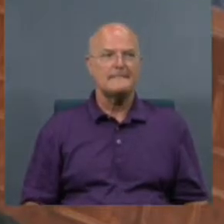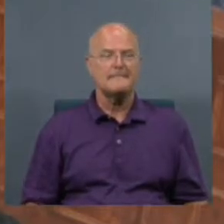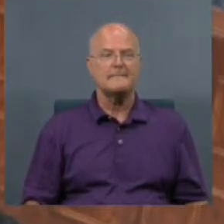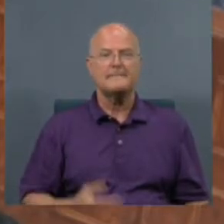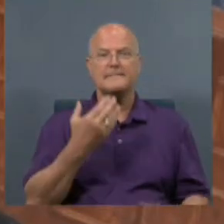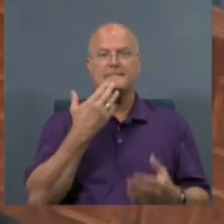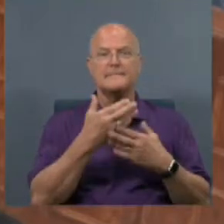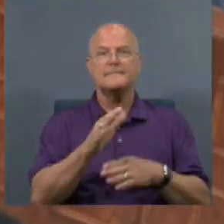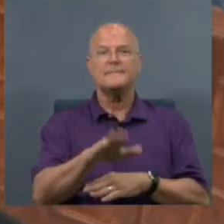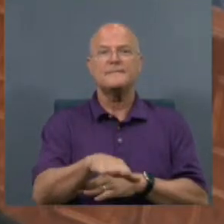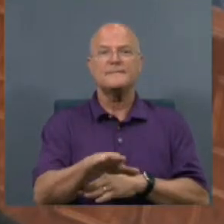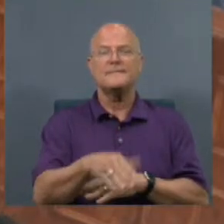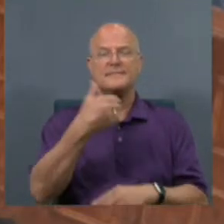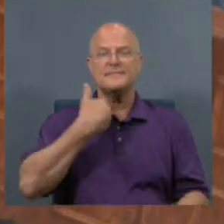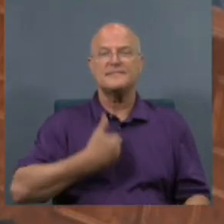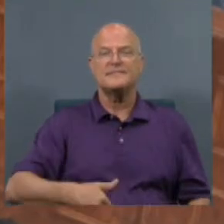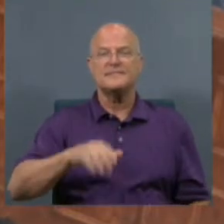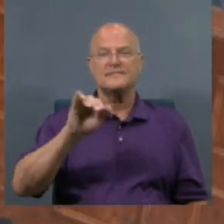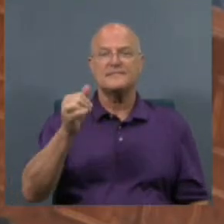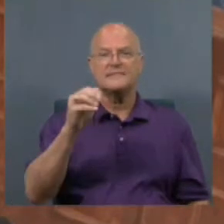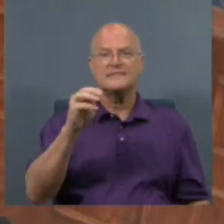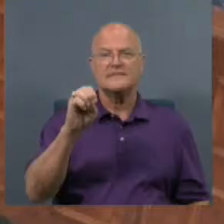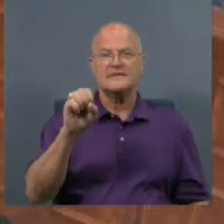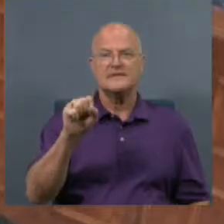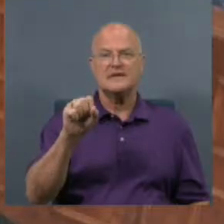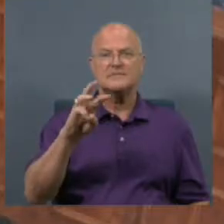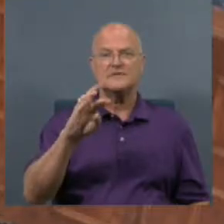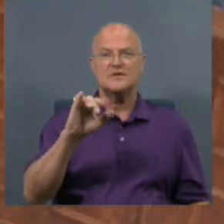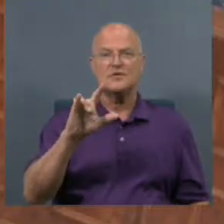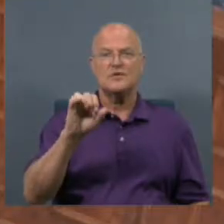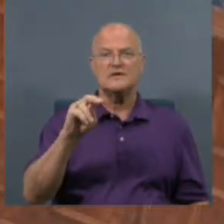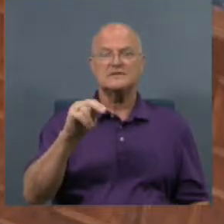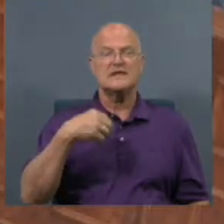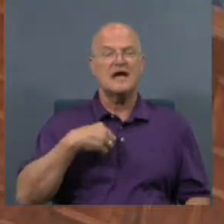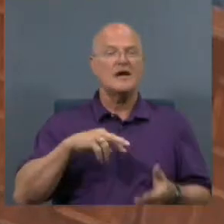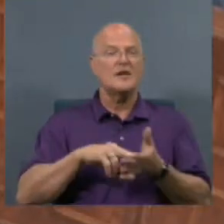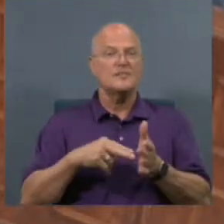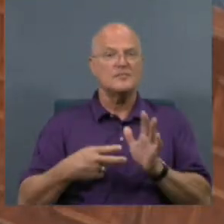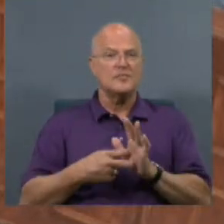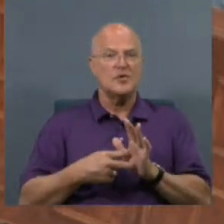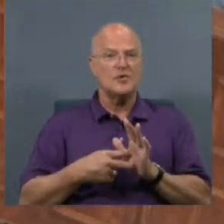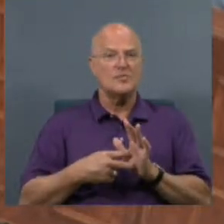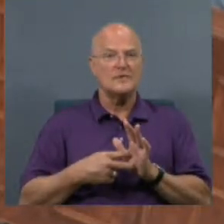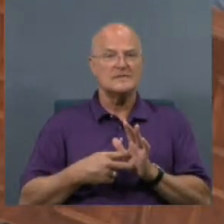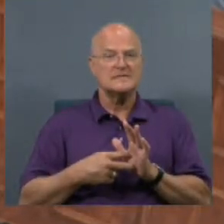Good evening. My name is James Wilson, and I'm here on the purpose of